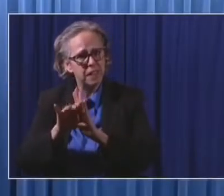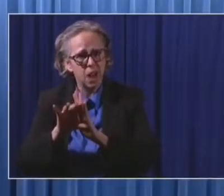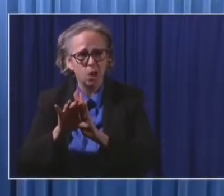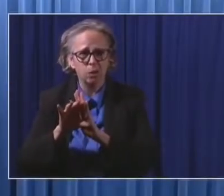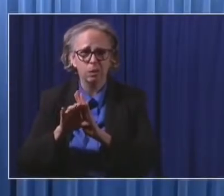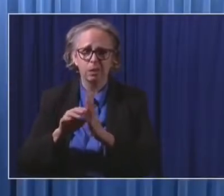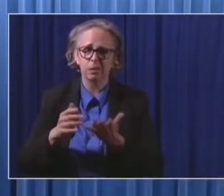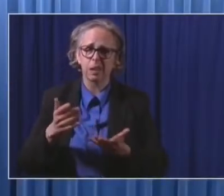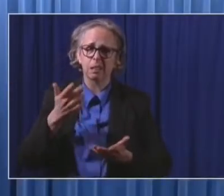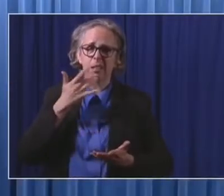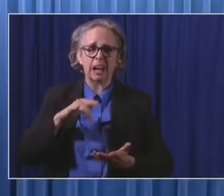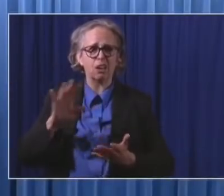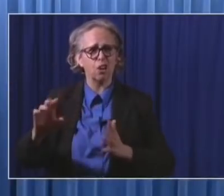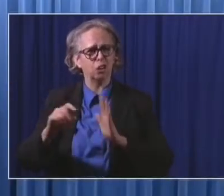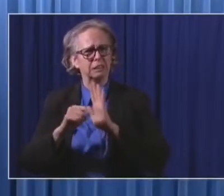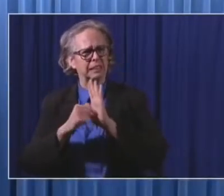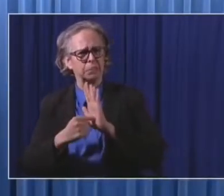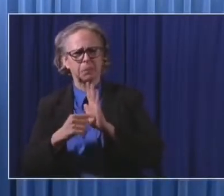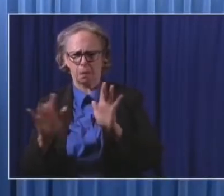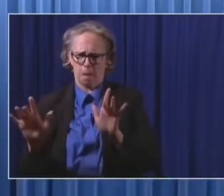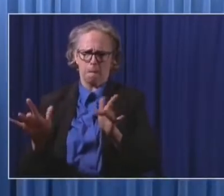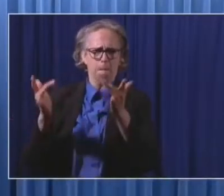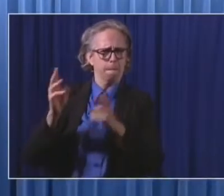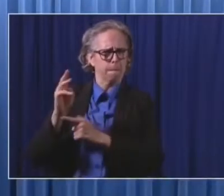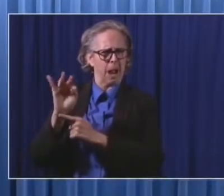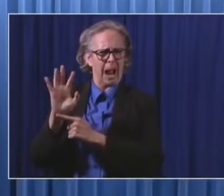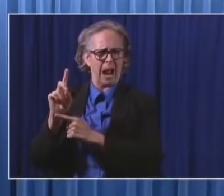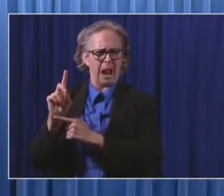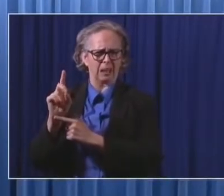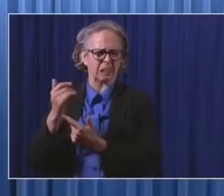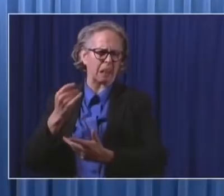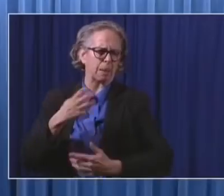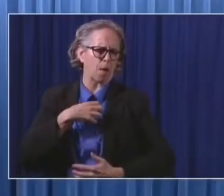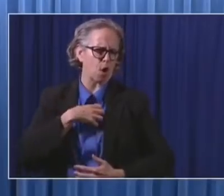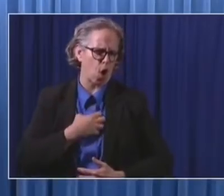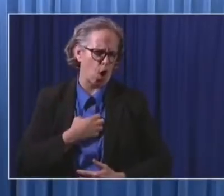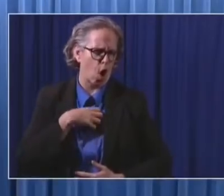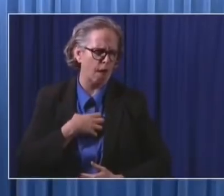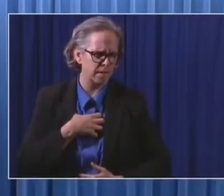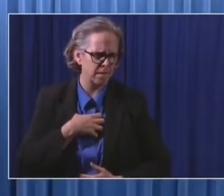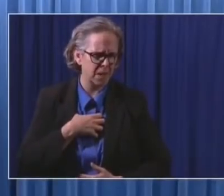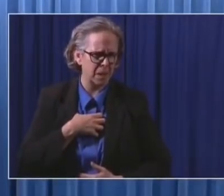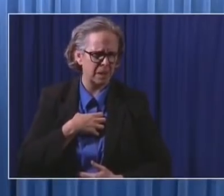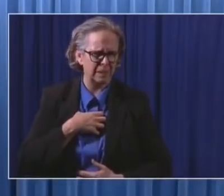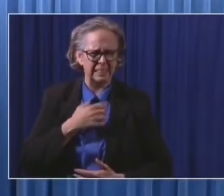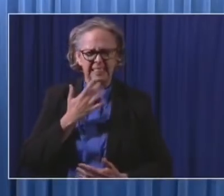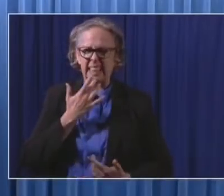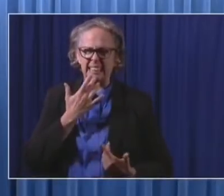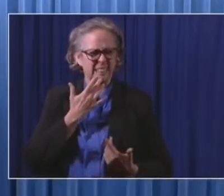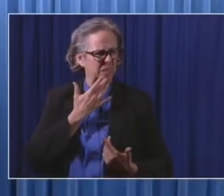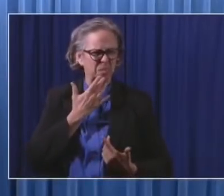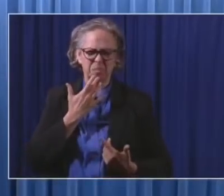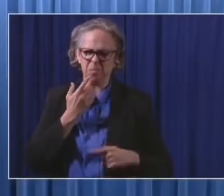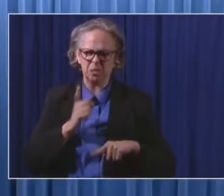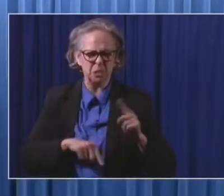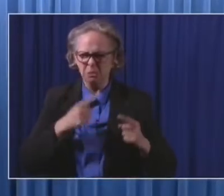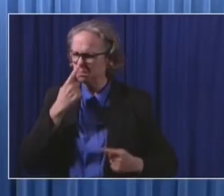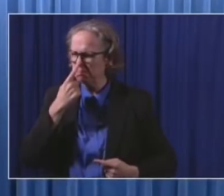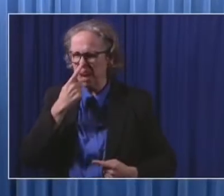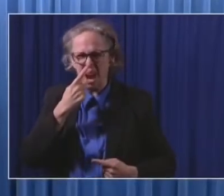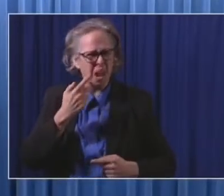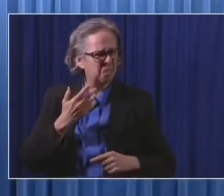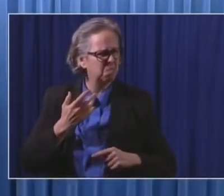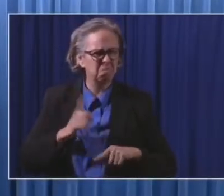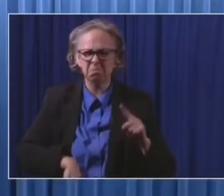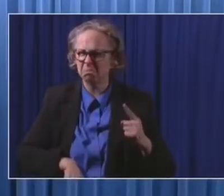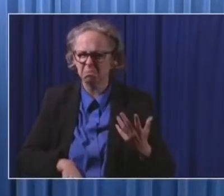prayers. I watched last night a video that she posted. She said fortunately her symptoms are mild. She had a